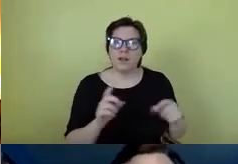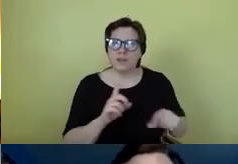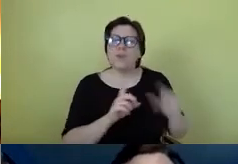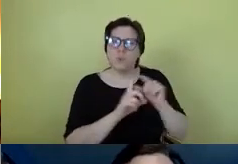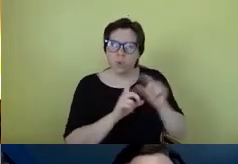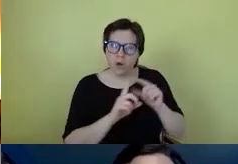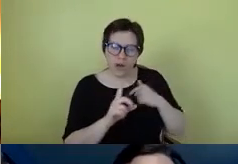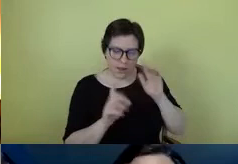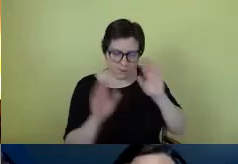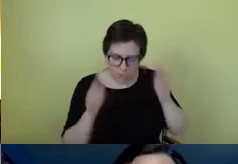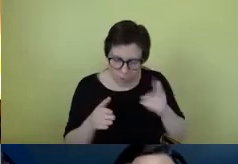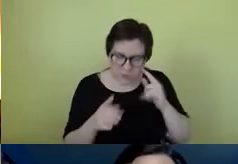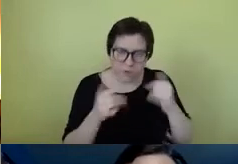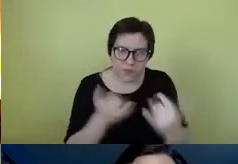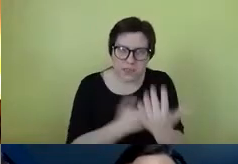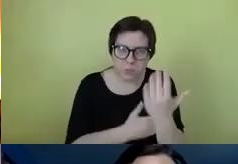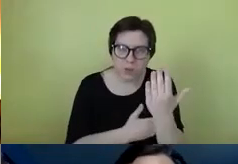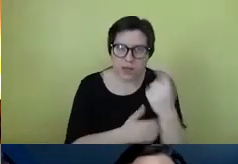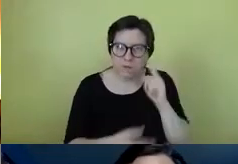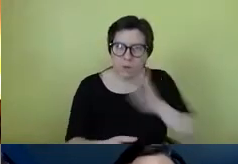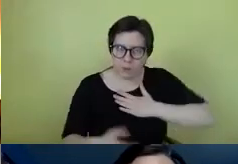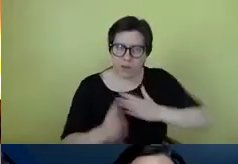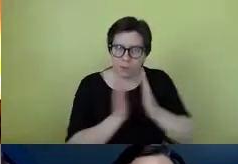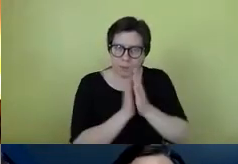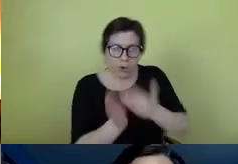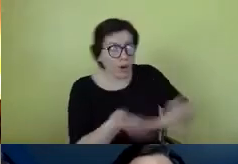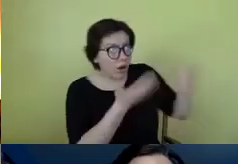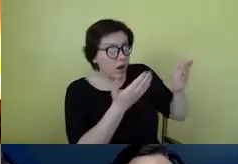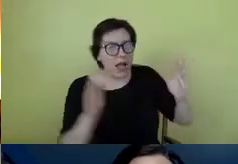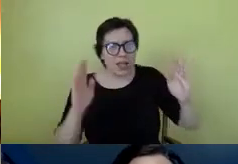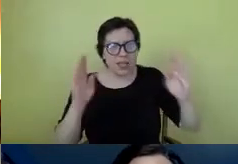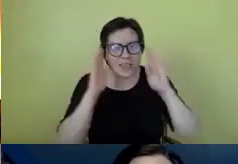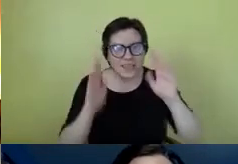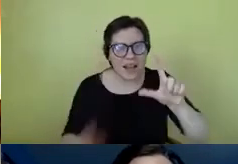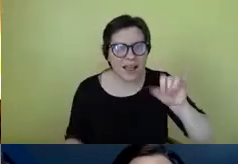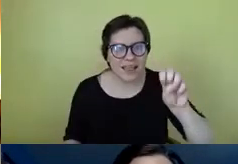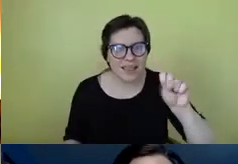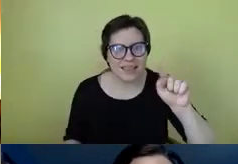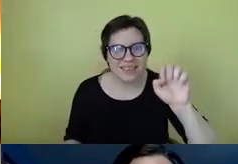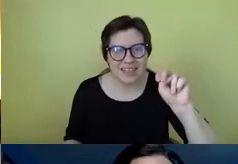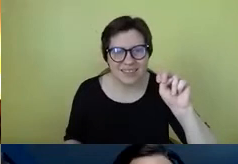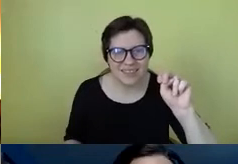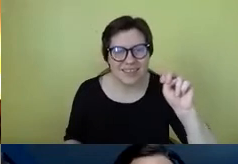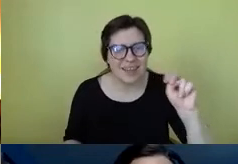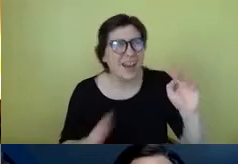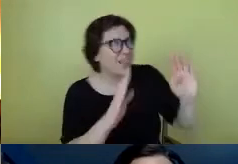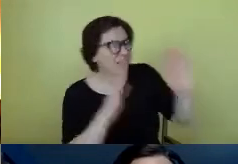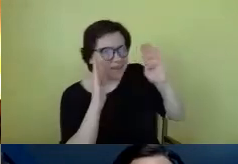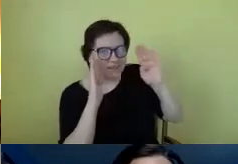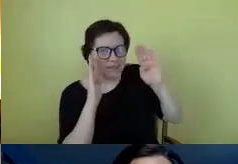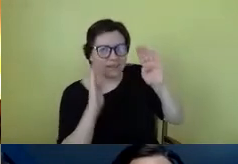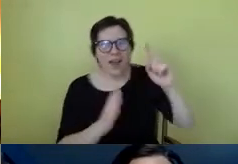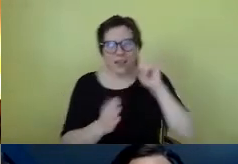focused in on this morning, in this morning's prayer, was listen. I think so often when we pray,